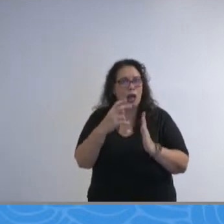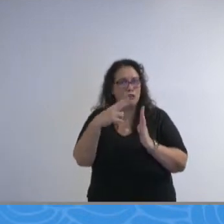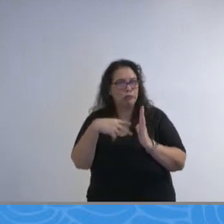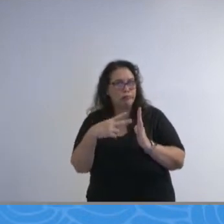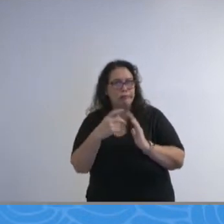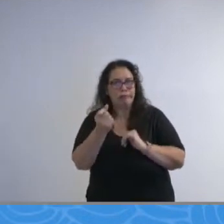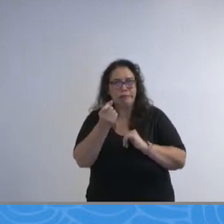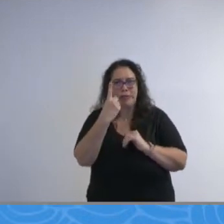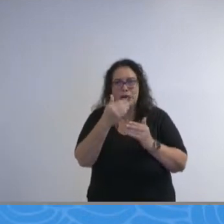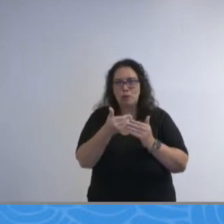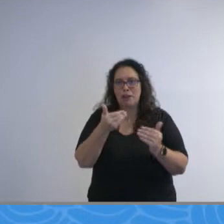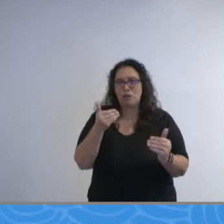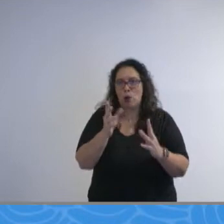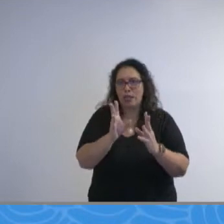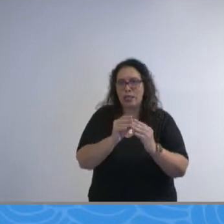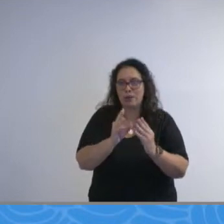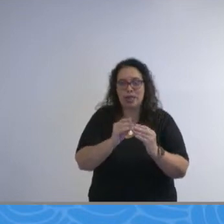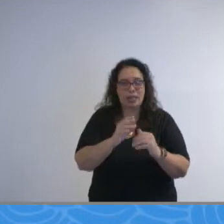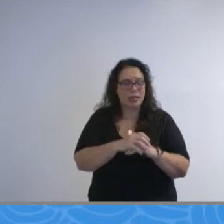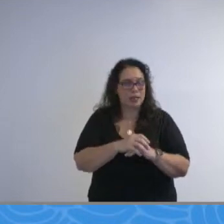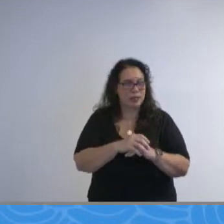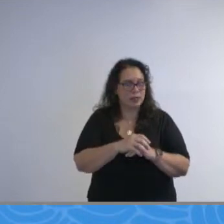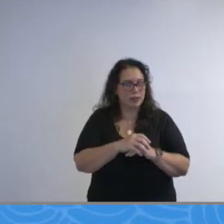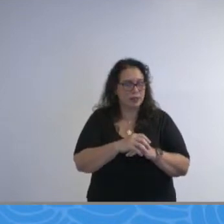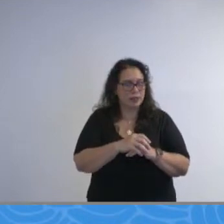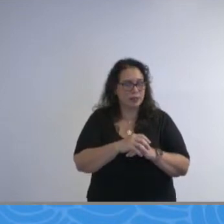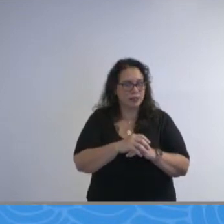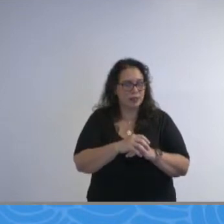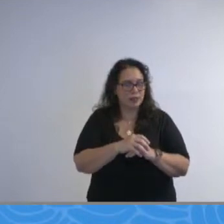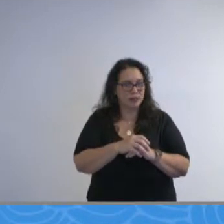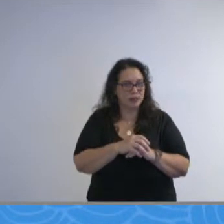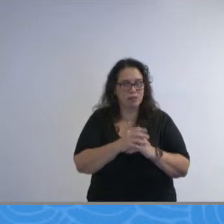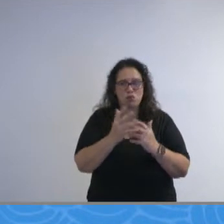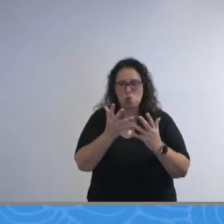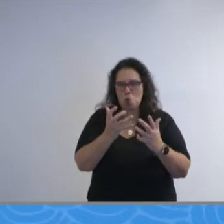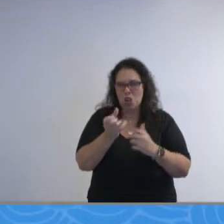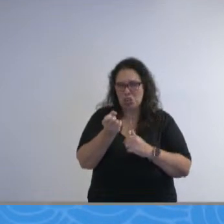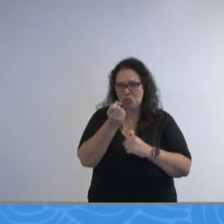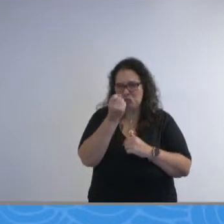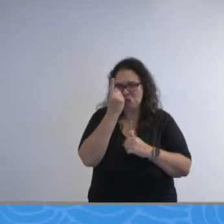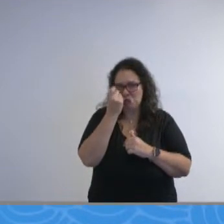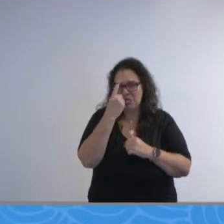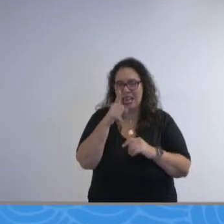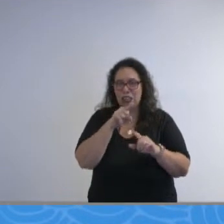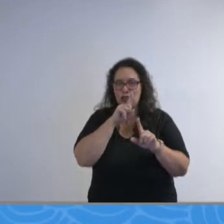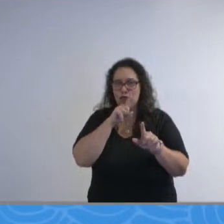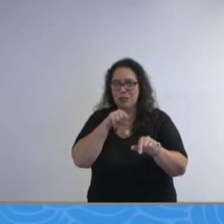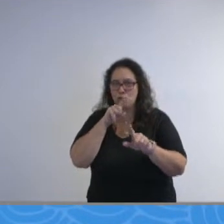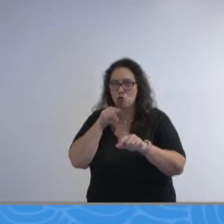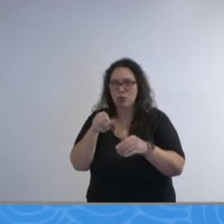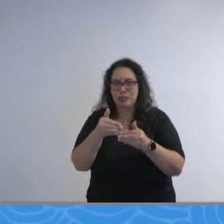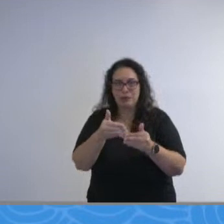help you understand these reports before the IEP meeting.